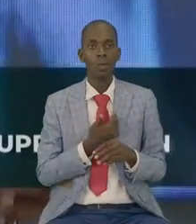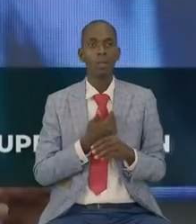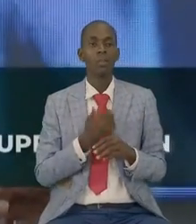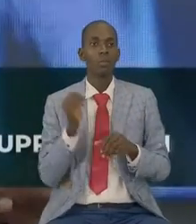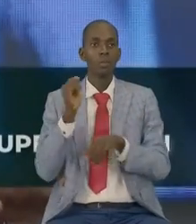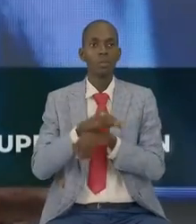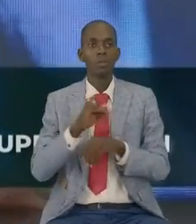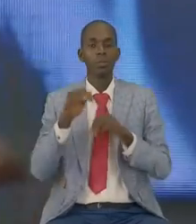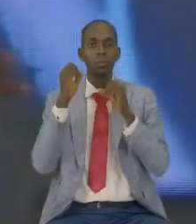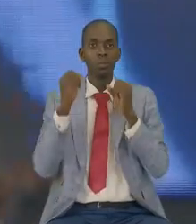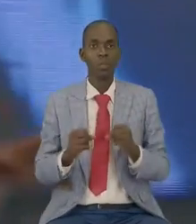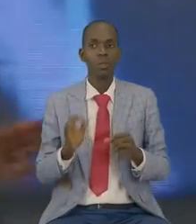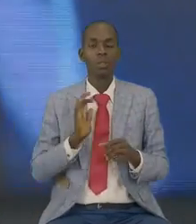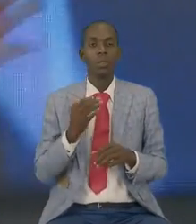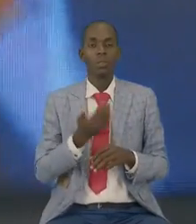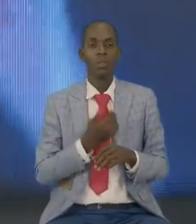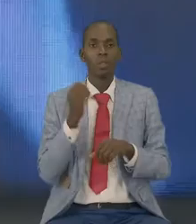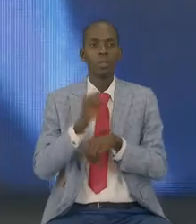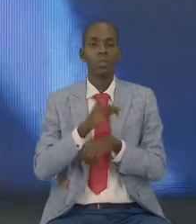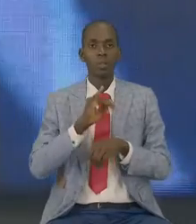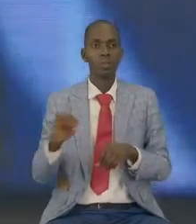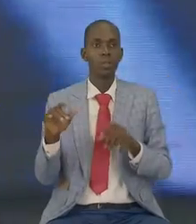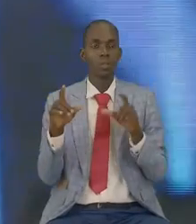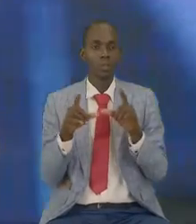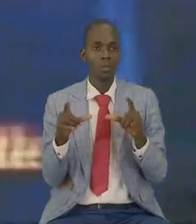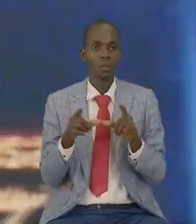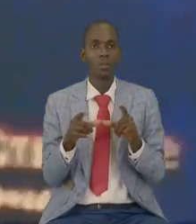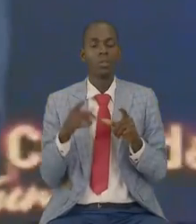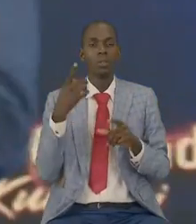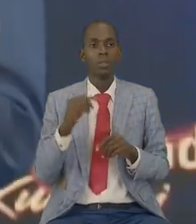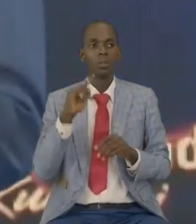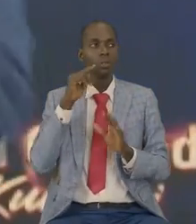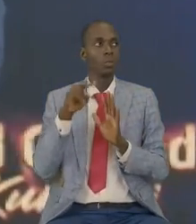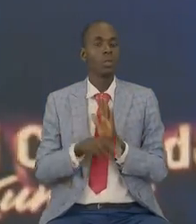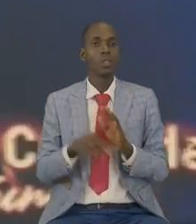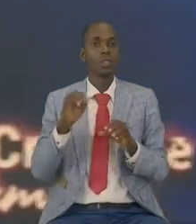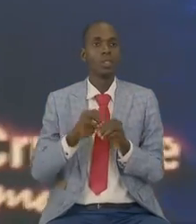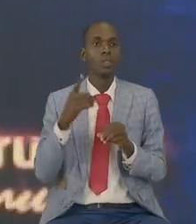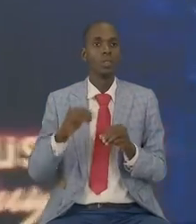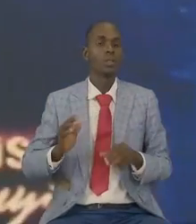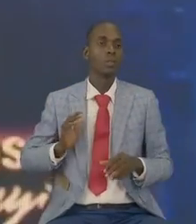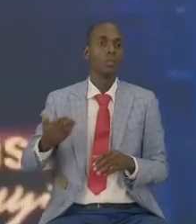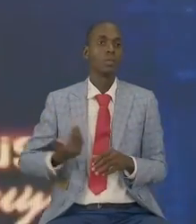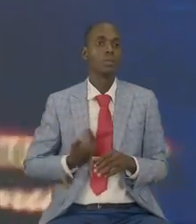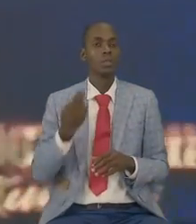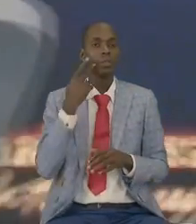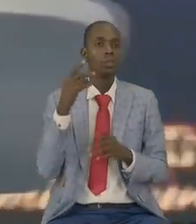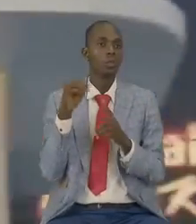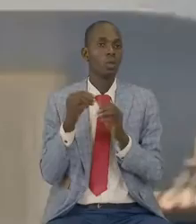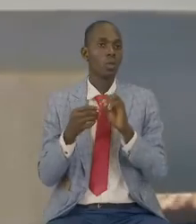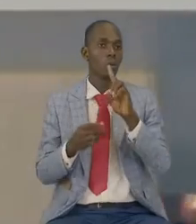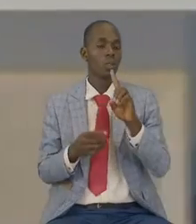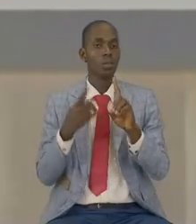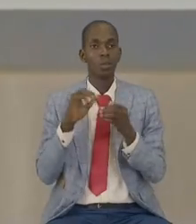power, overcoming stature over the bitterness in the soul. Let's look at number one.